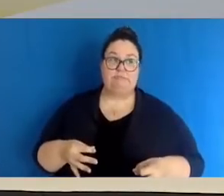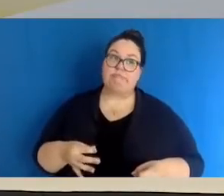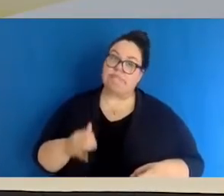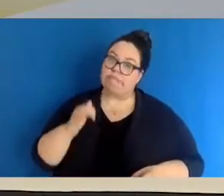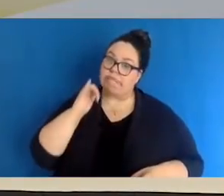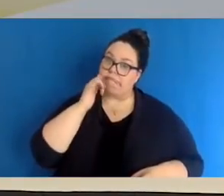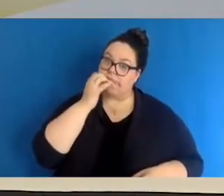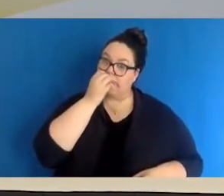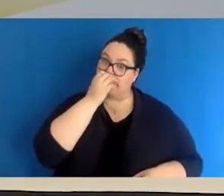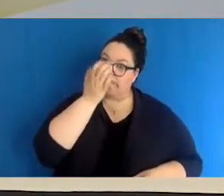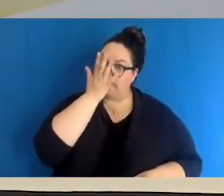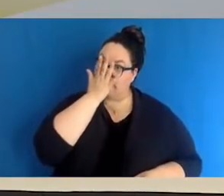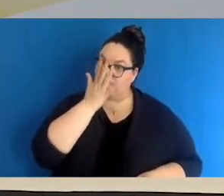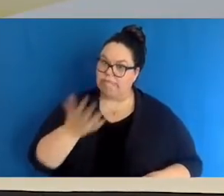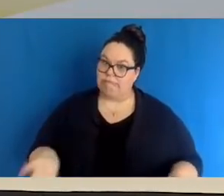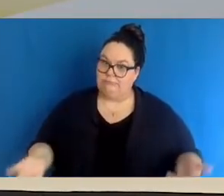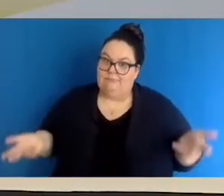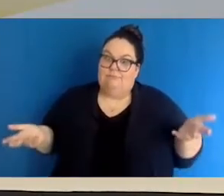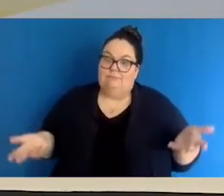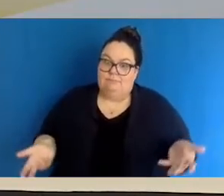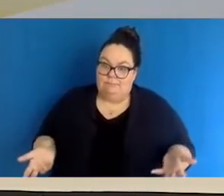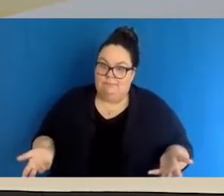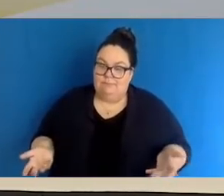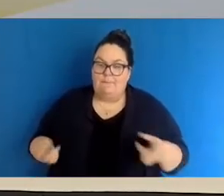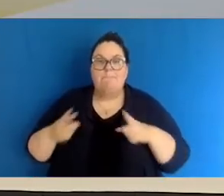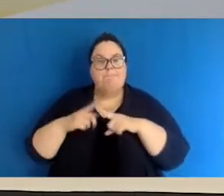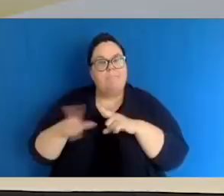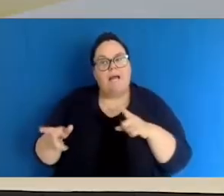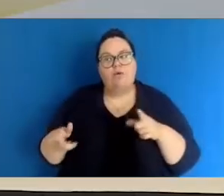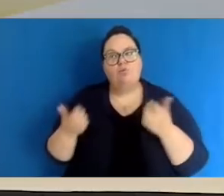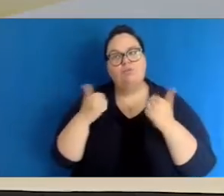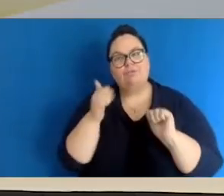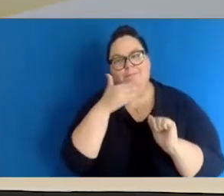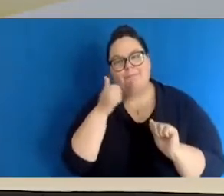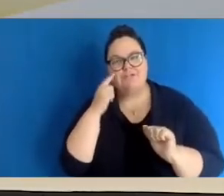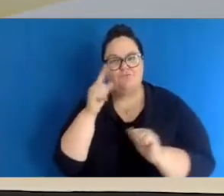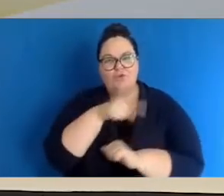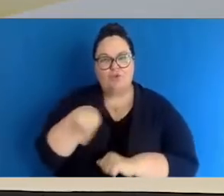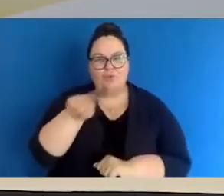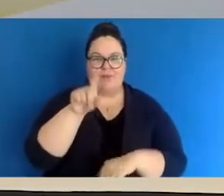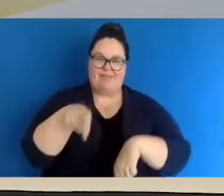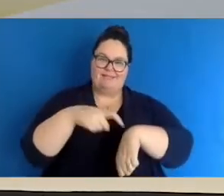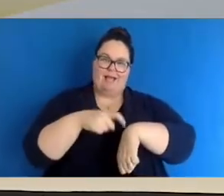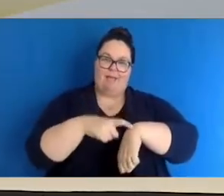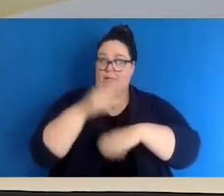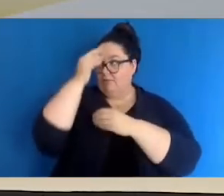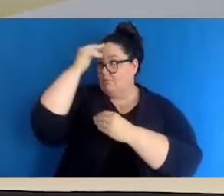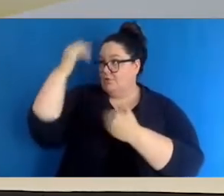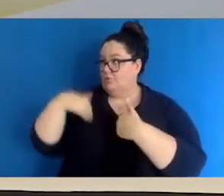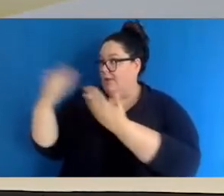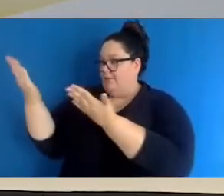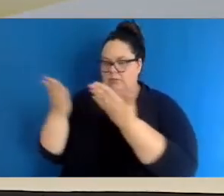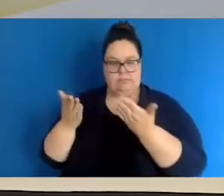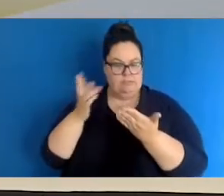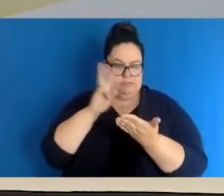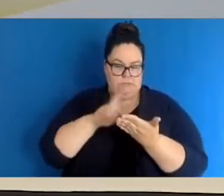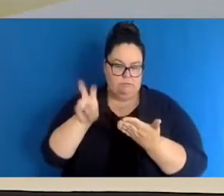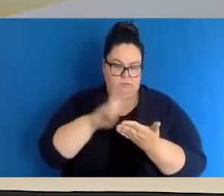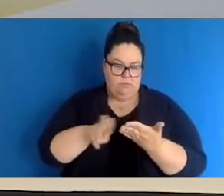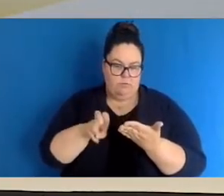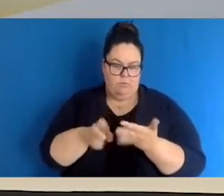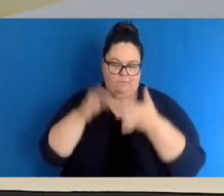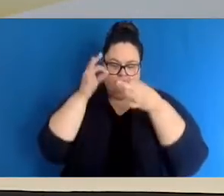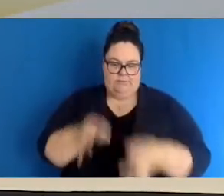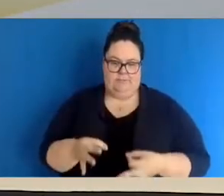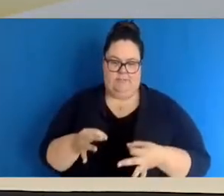always have been the right decision, but we'll have made the best decision we can with the information we have for the right reason. And I